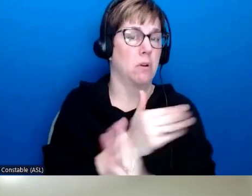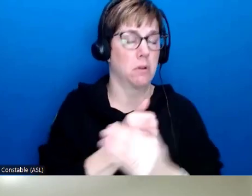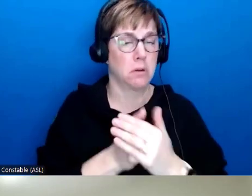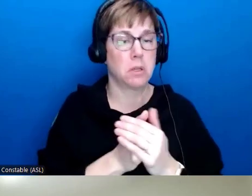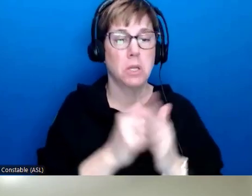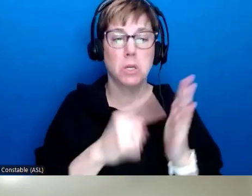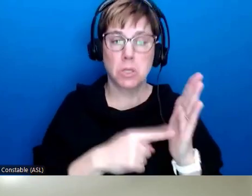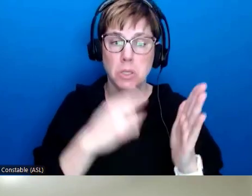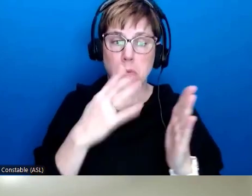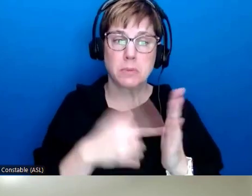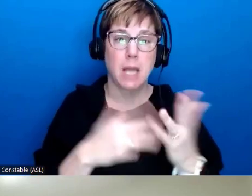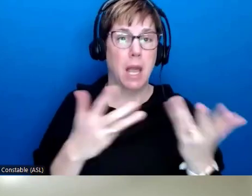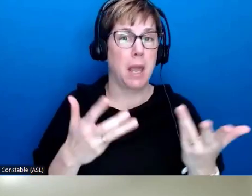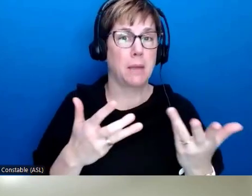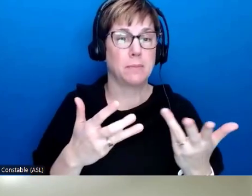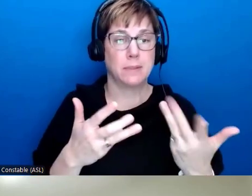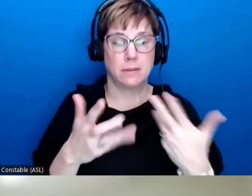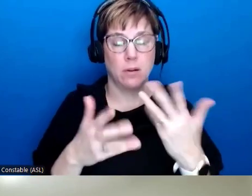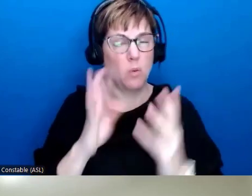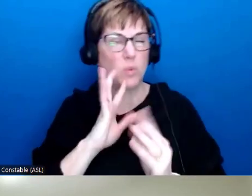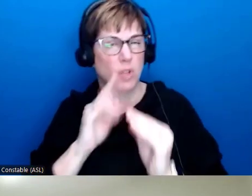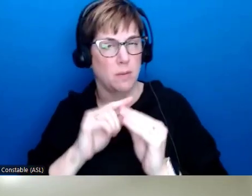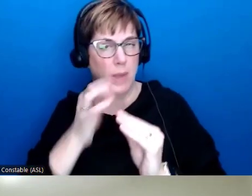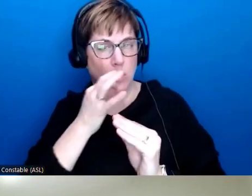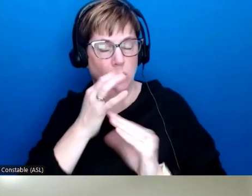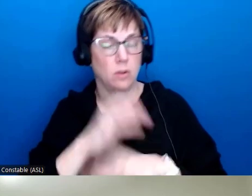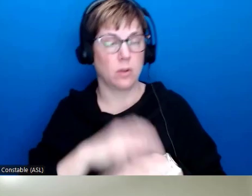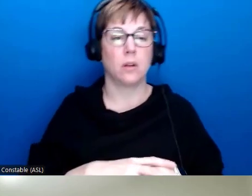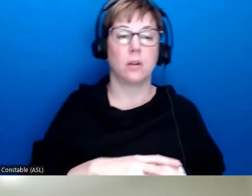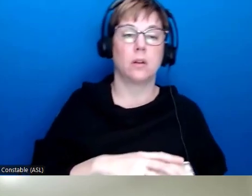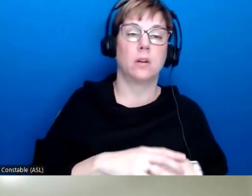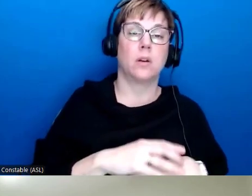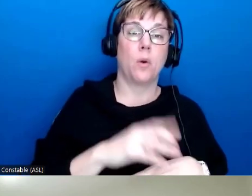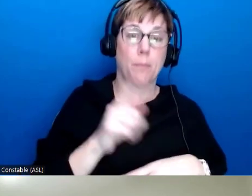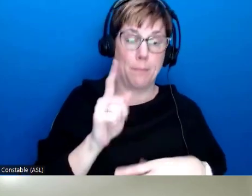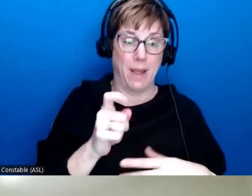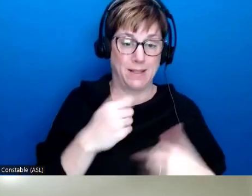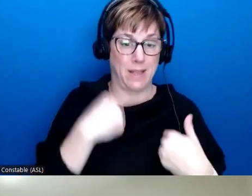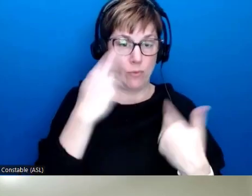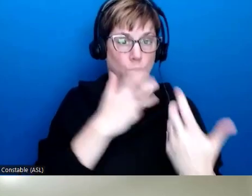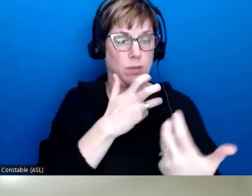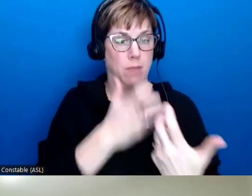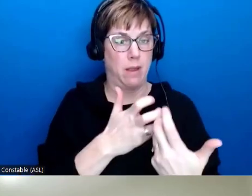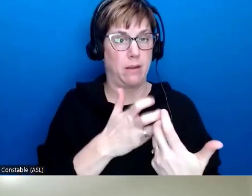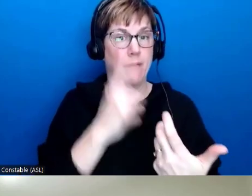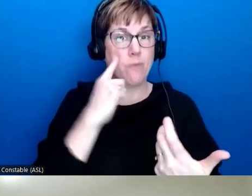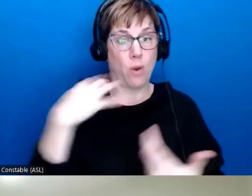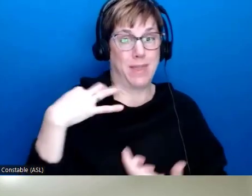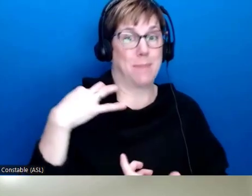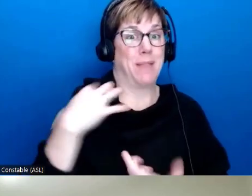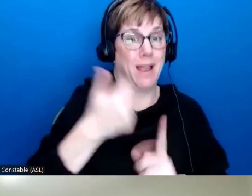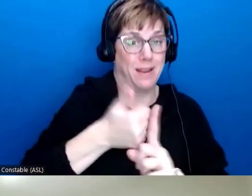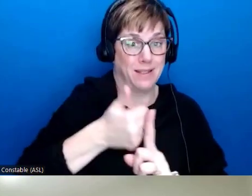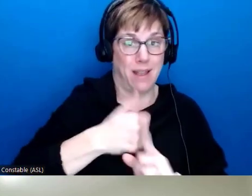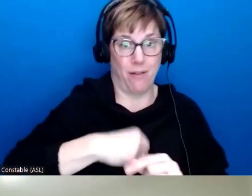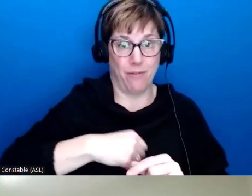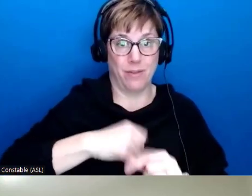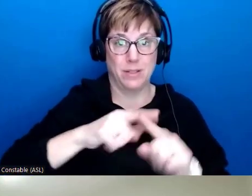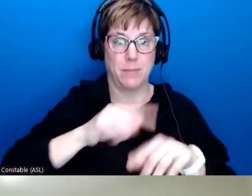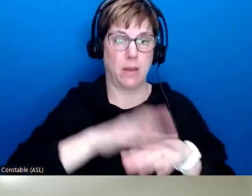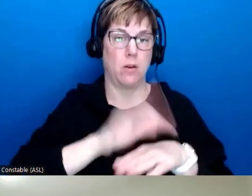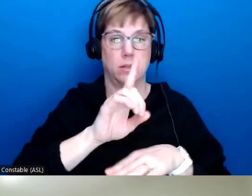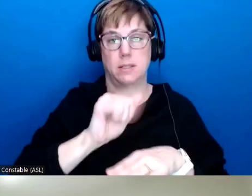sometimes get to momentarily, you're going to need a reasonable accommodation just to apply for a position, depending on the nature of the